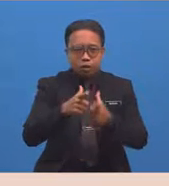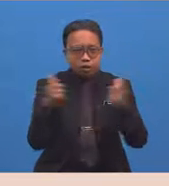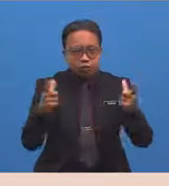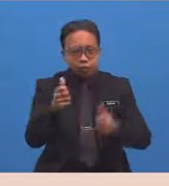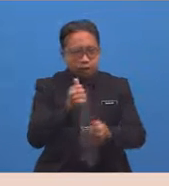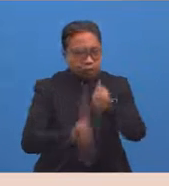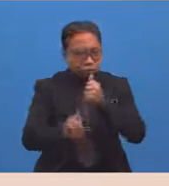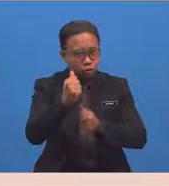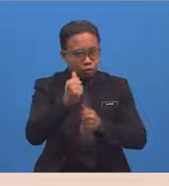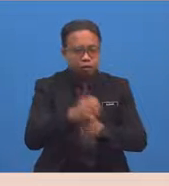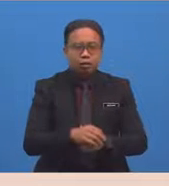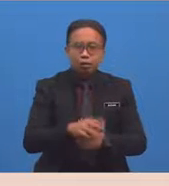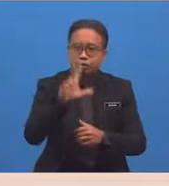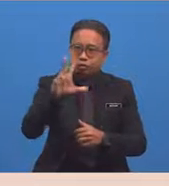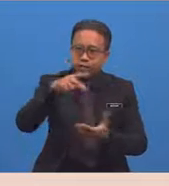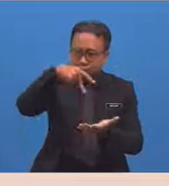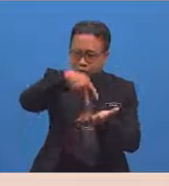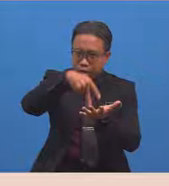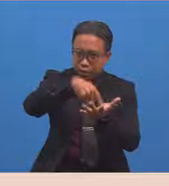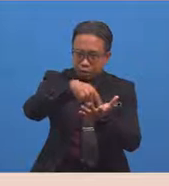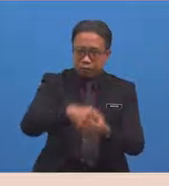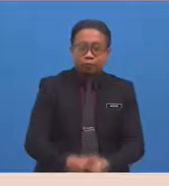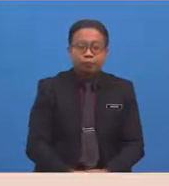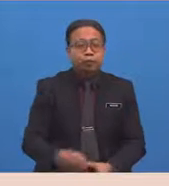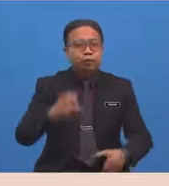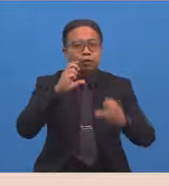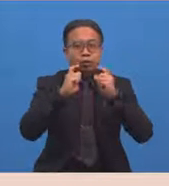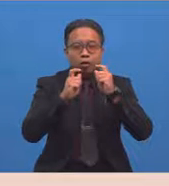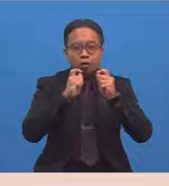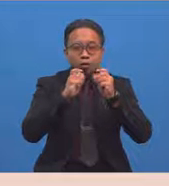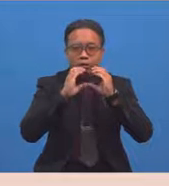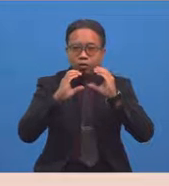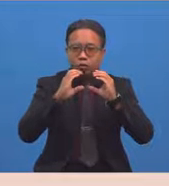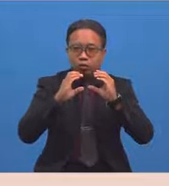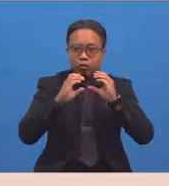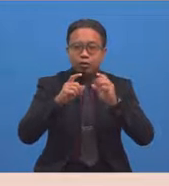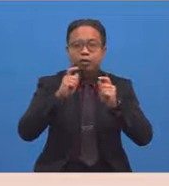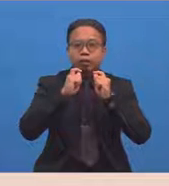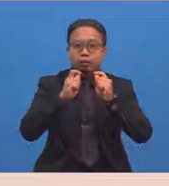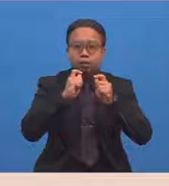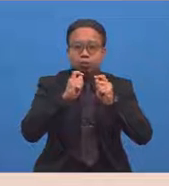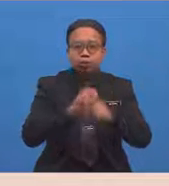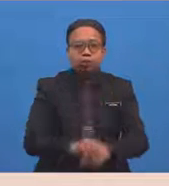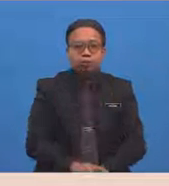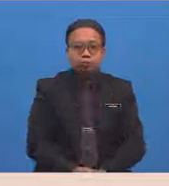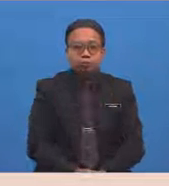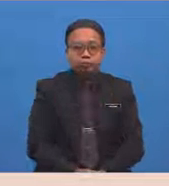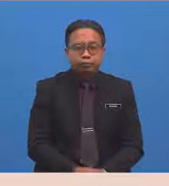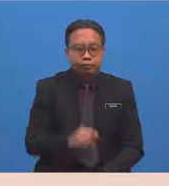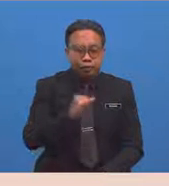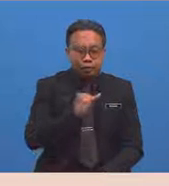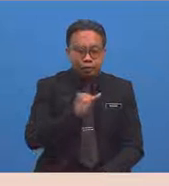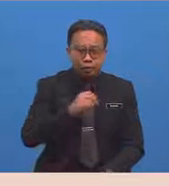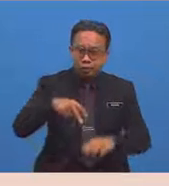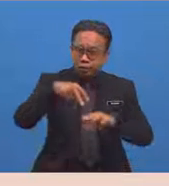actions. They are stand, talk, and teach. I'm standing,